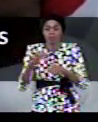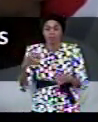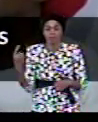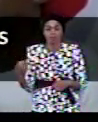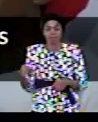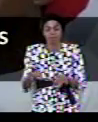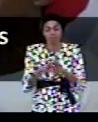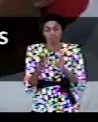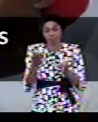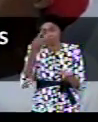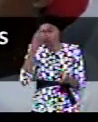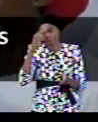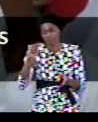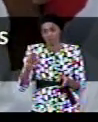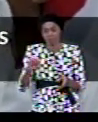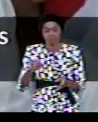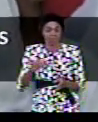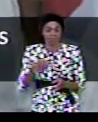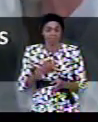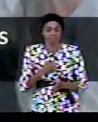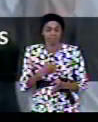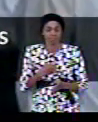of Ages clap for me.